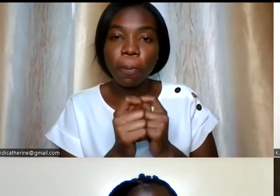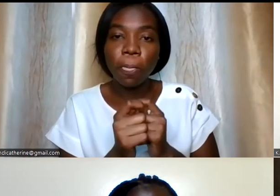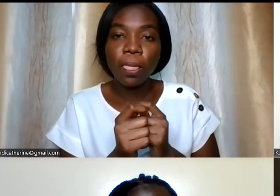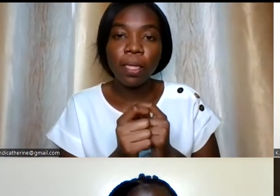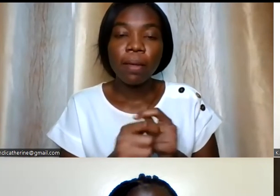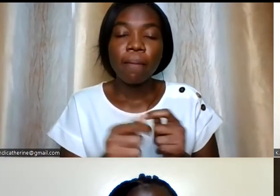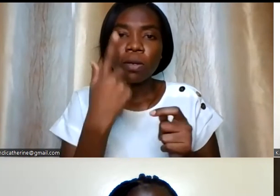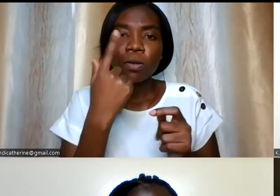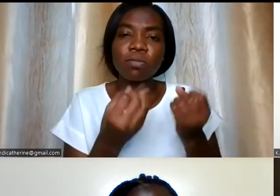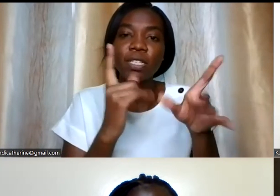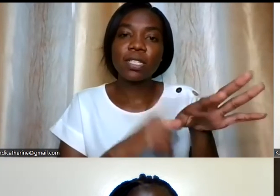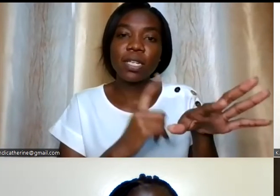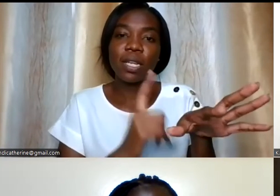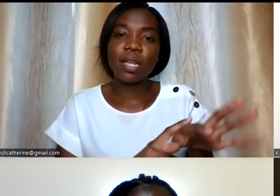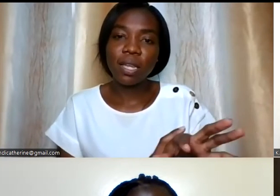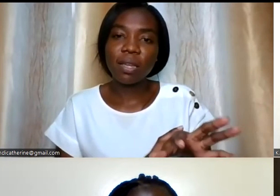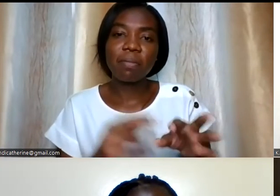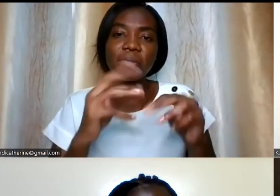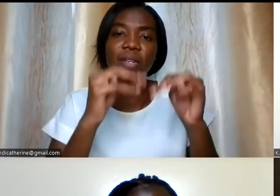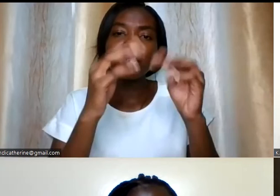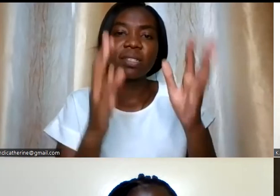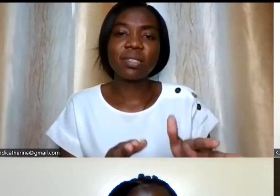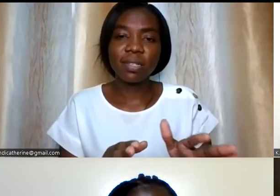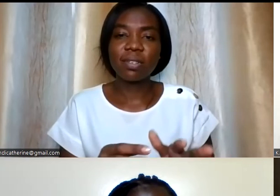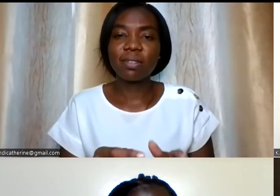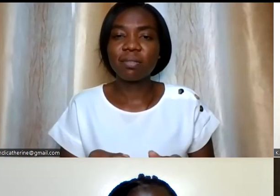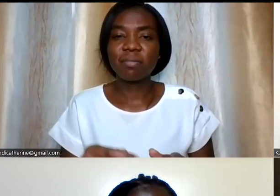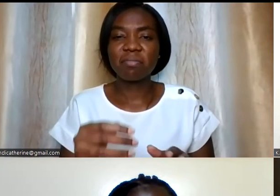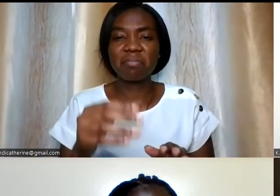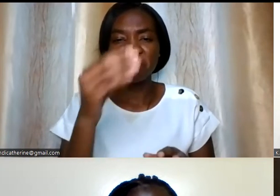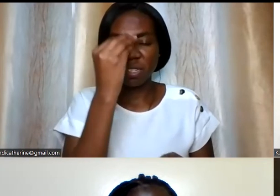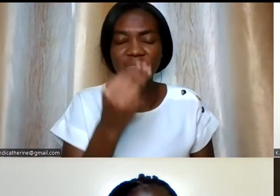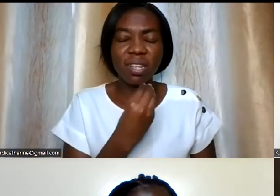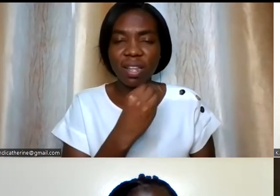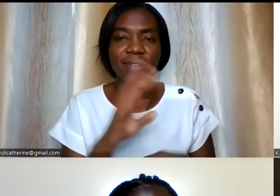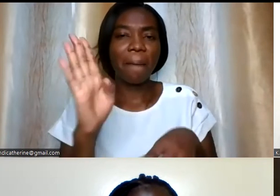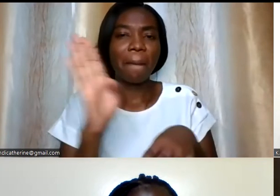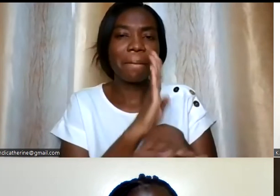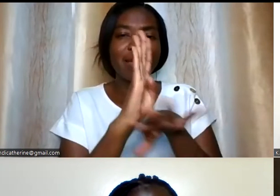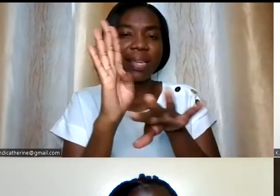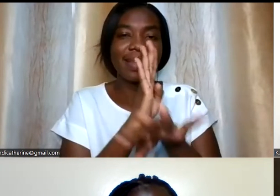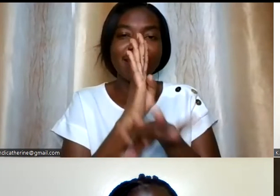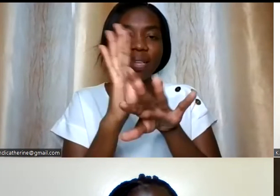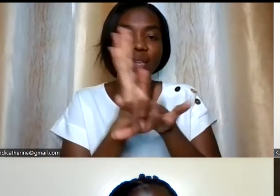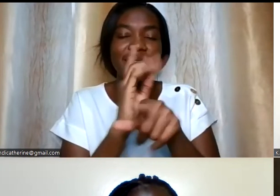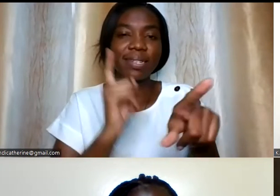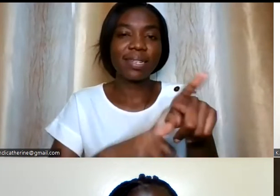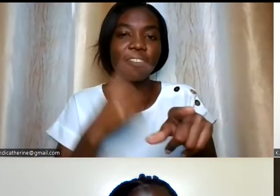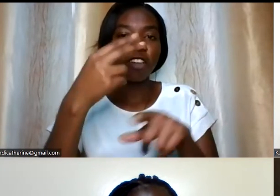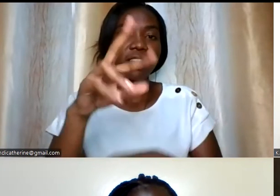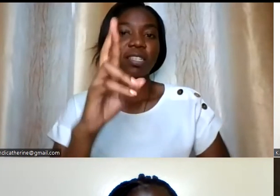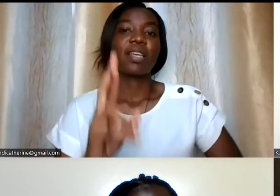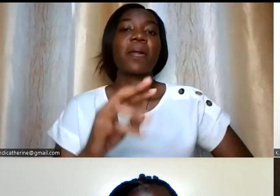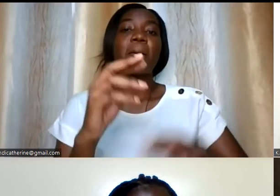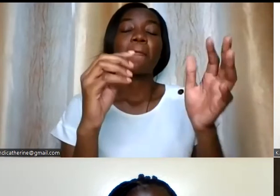managers try to act like that they're too busy. They are ever busy when it comes to HR matters. But the point